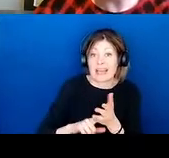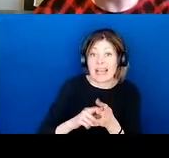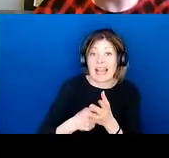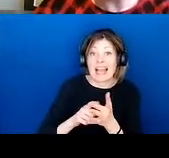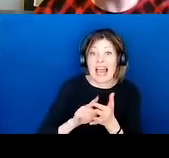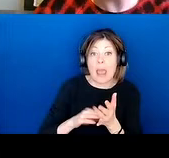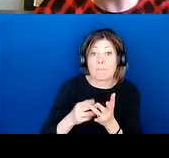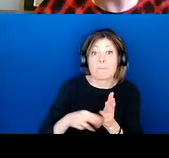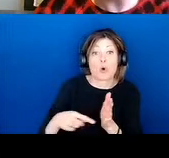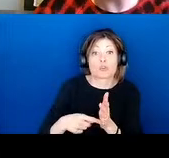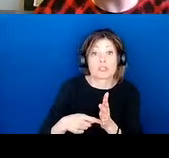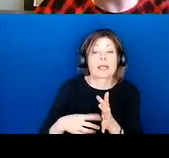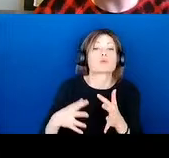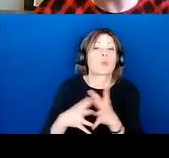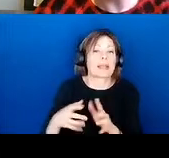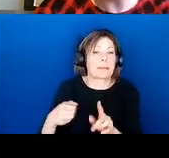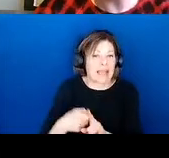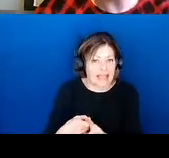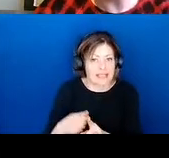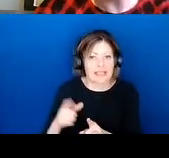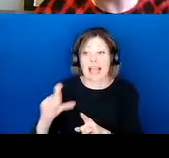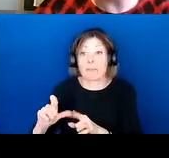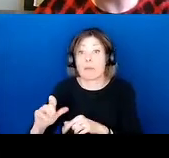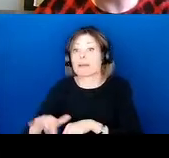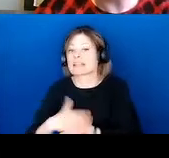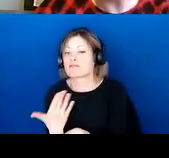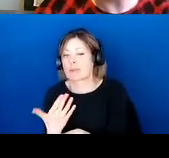Kent, Capability Brown, and others.